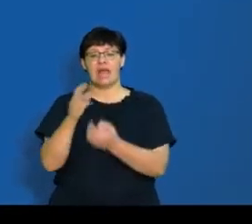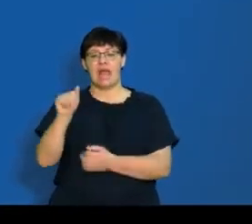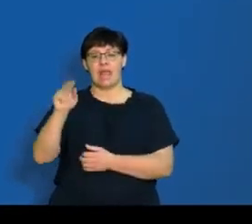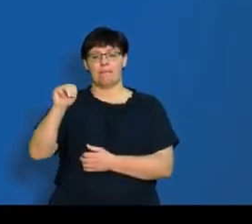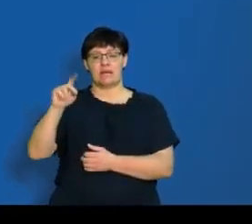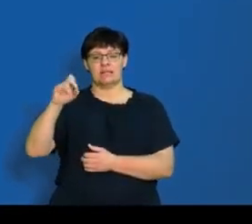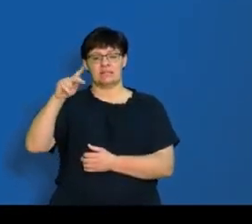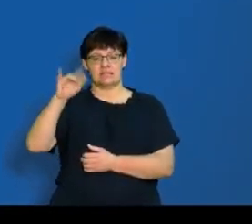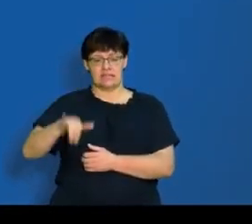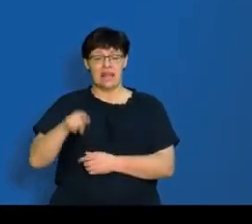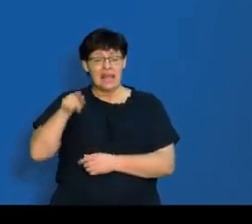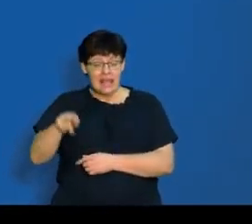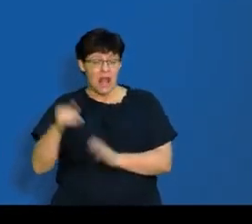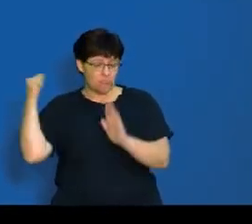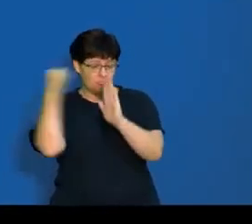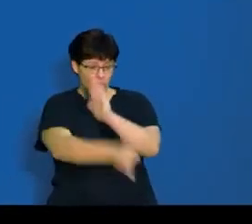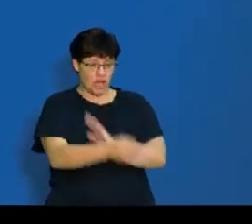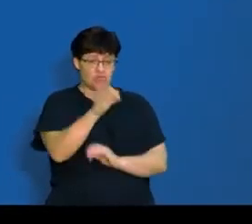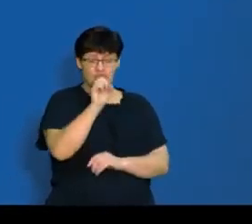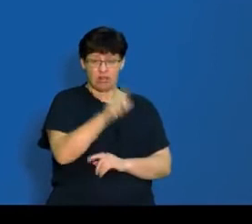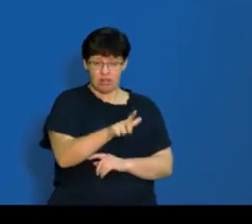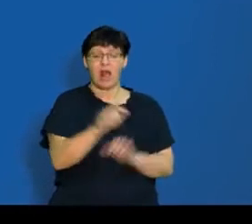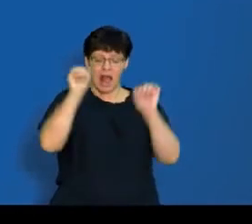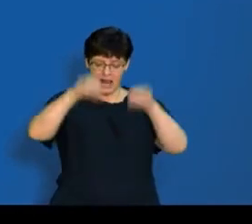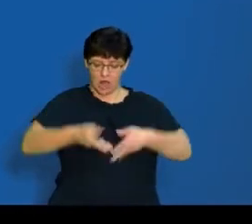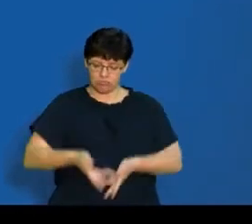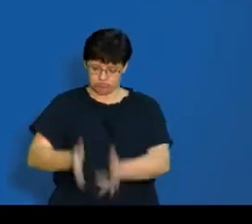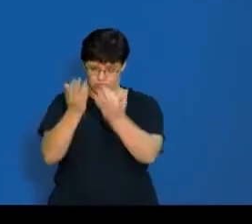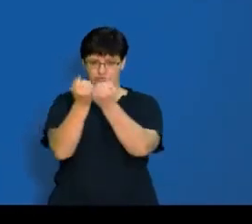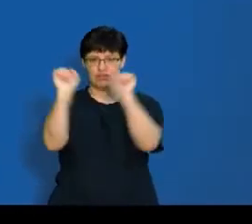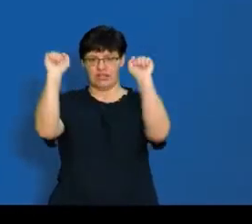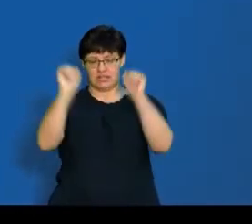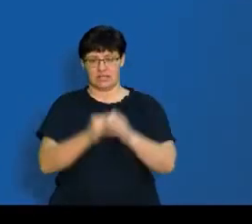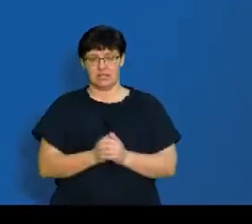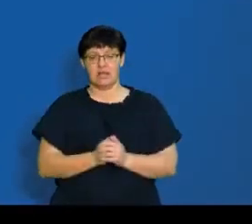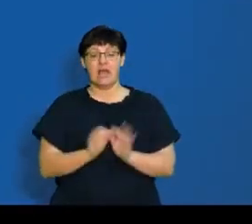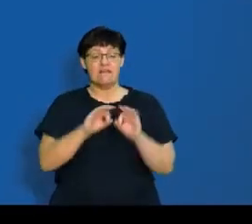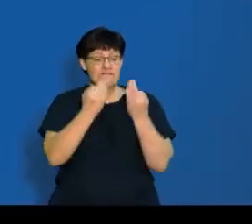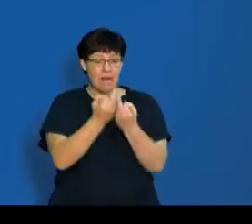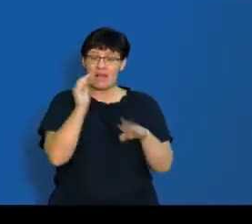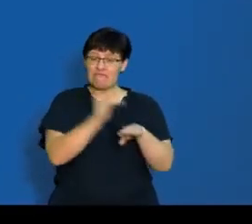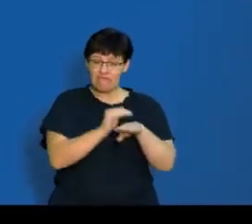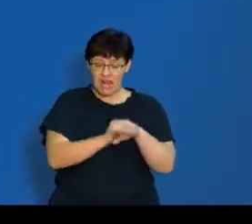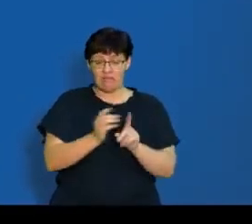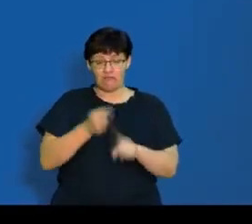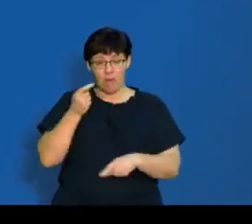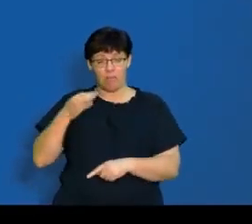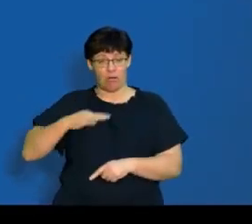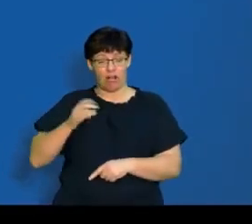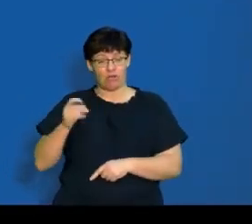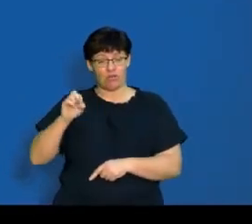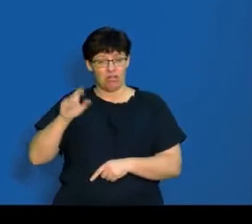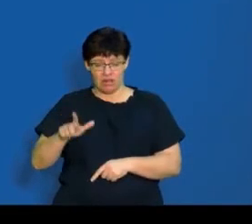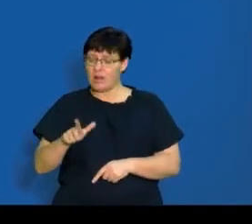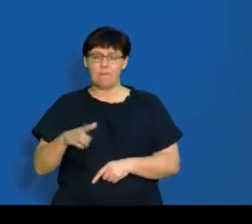was responsible for the murder of Krill, was allowed to walk free. The family and friends of Krill did not